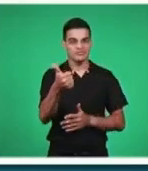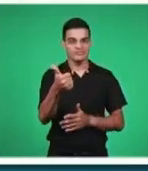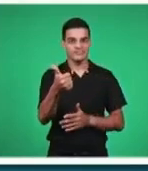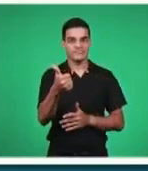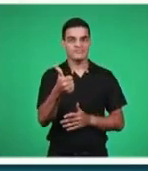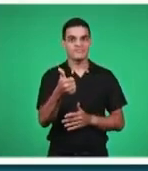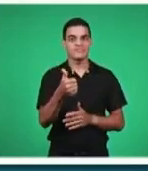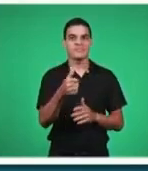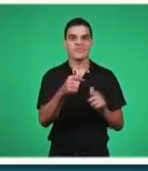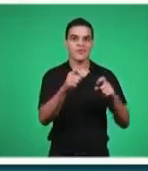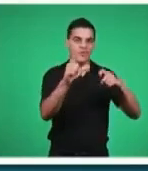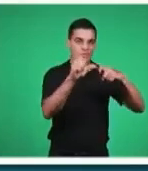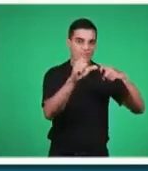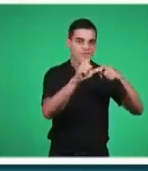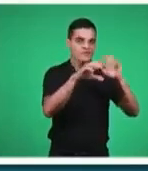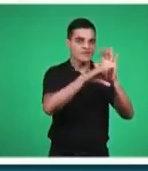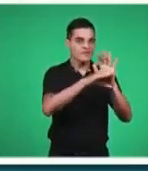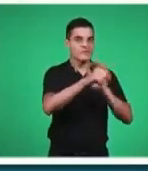Luke 14,